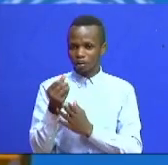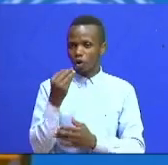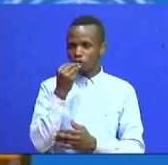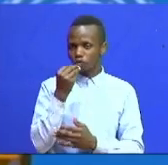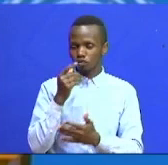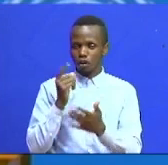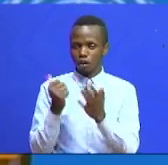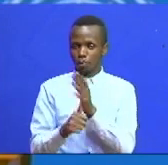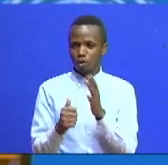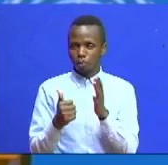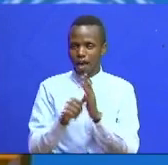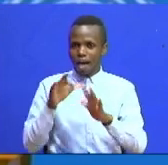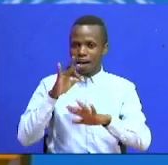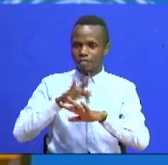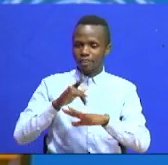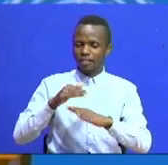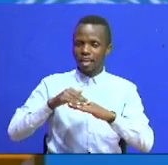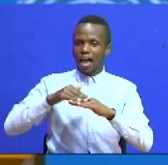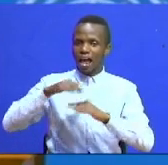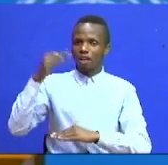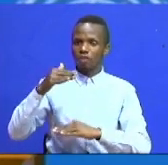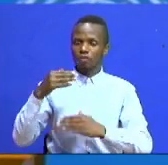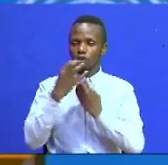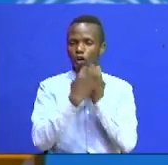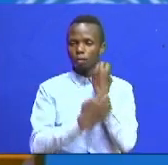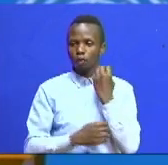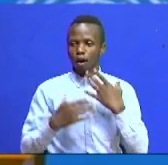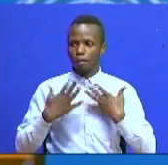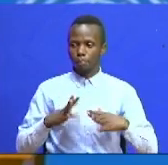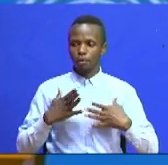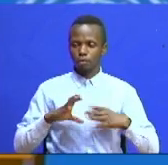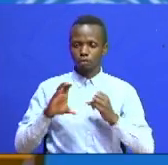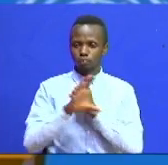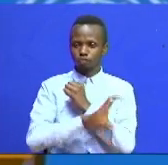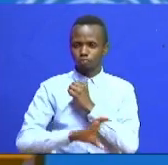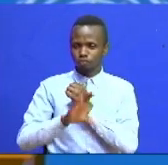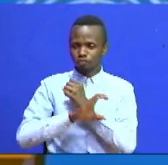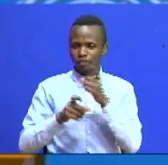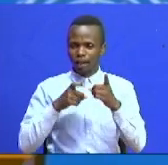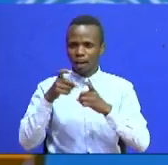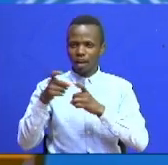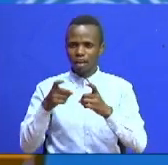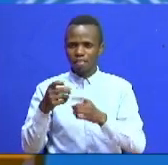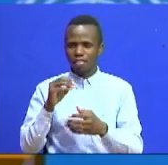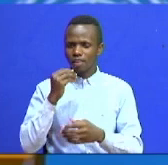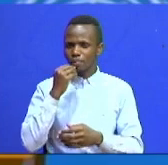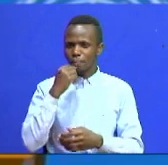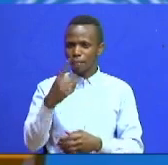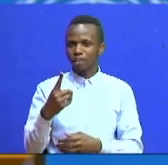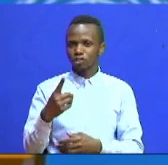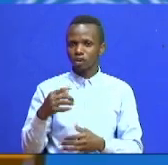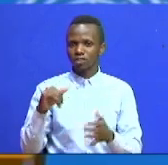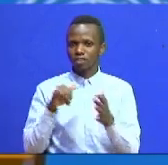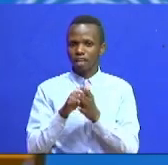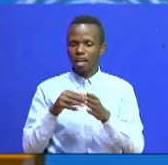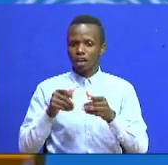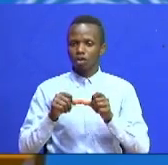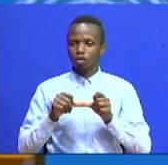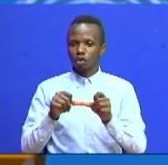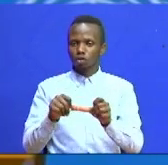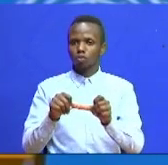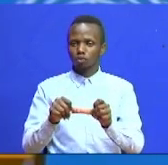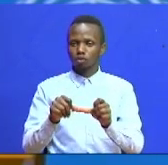continue to affect the most vulnerable people. Across the country, the Office for the Coordination of Humanitarian Affairs continues to sound alarm about the